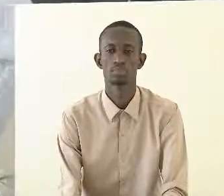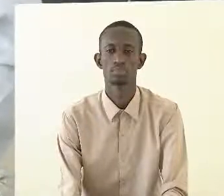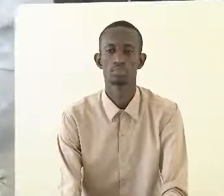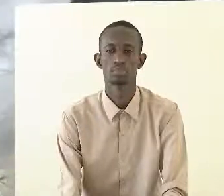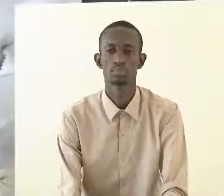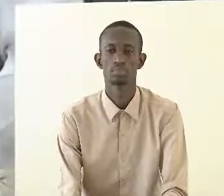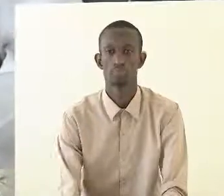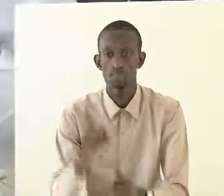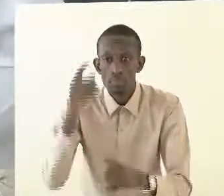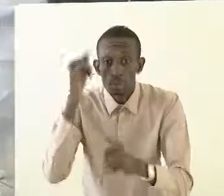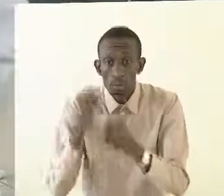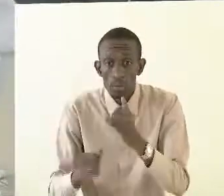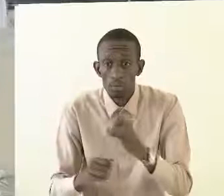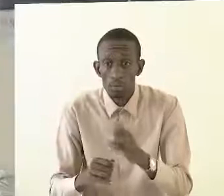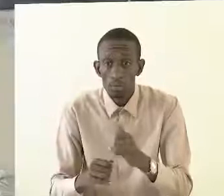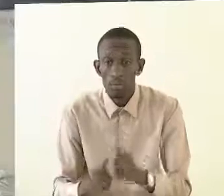Have you finished?